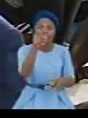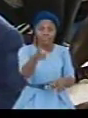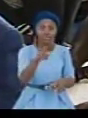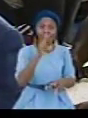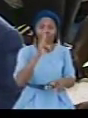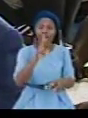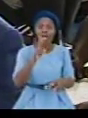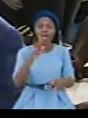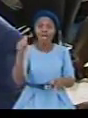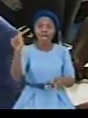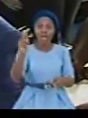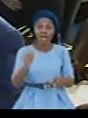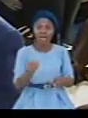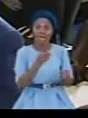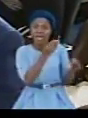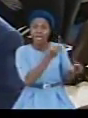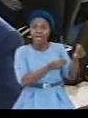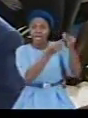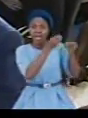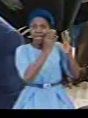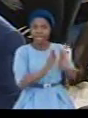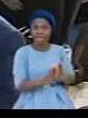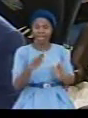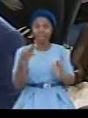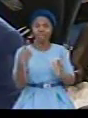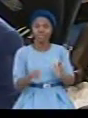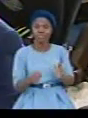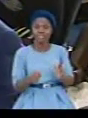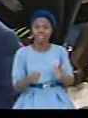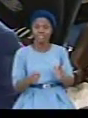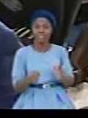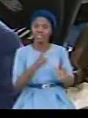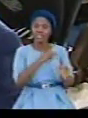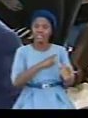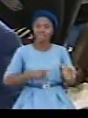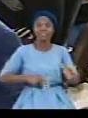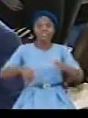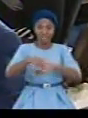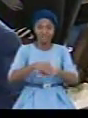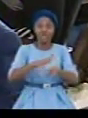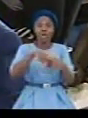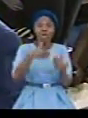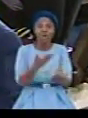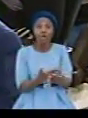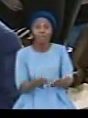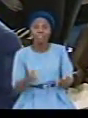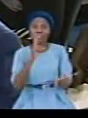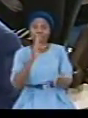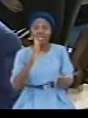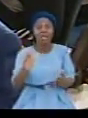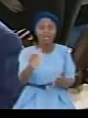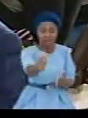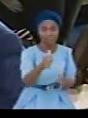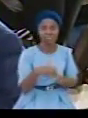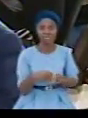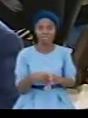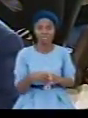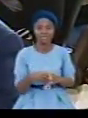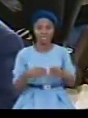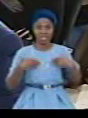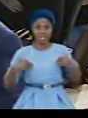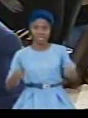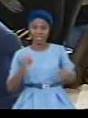kingdom. All things are yours. All the precious promises of God are yours. Healing is